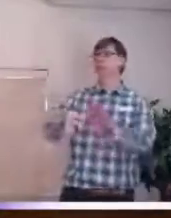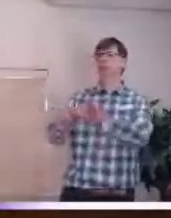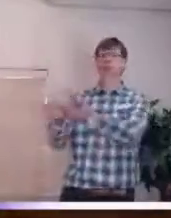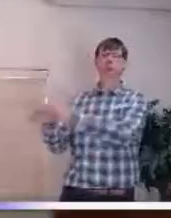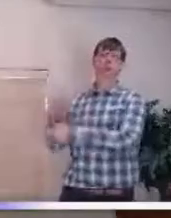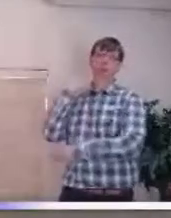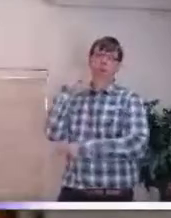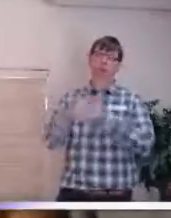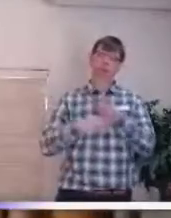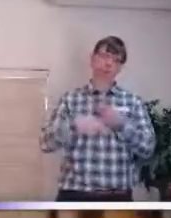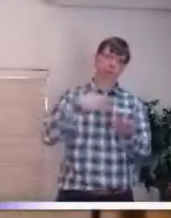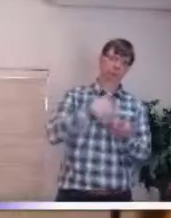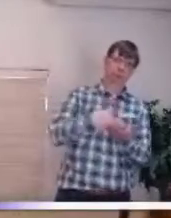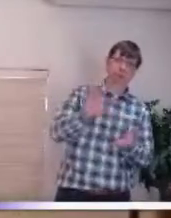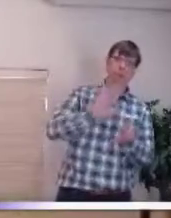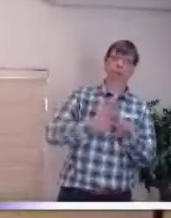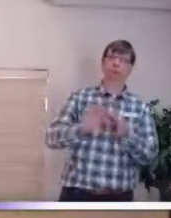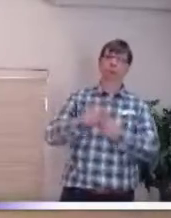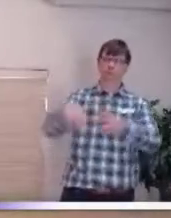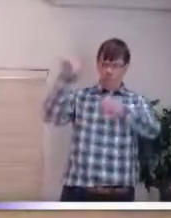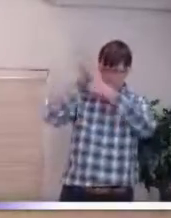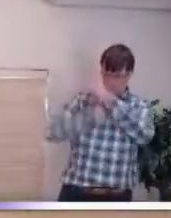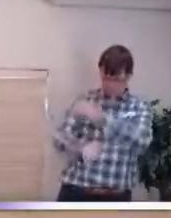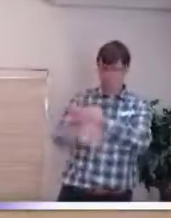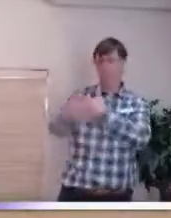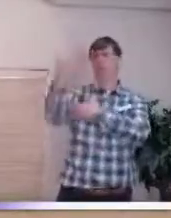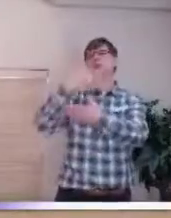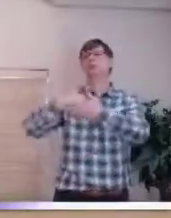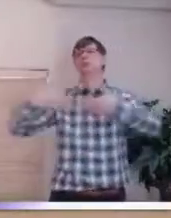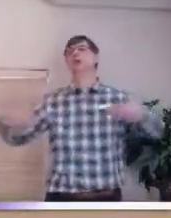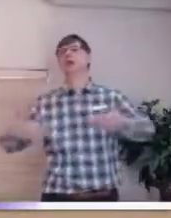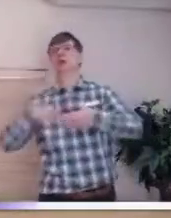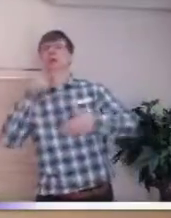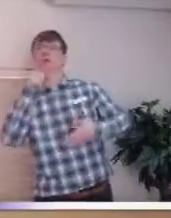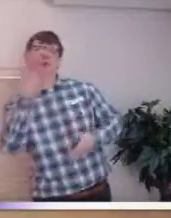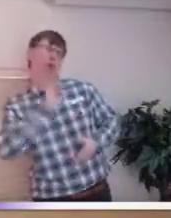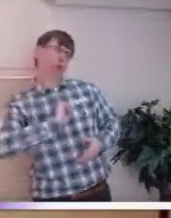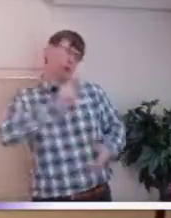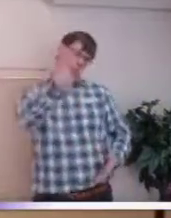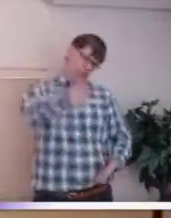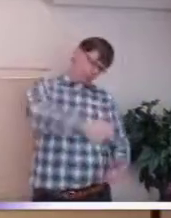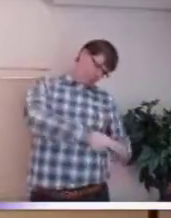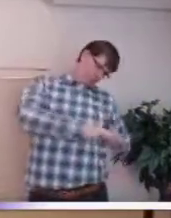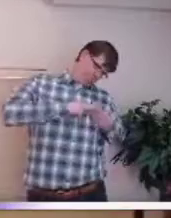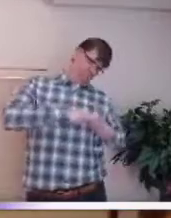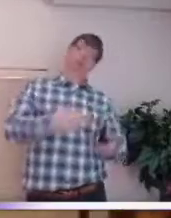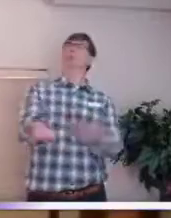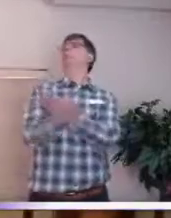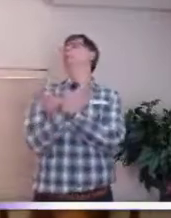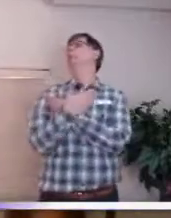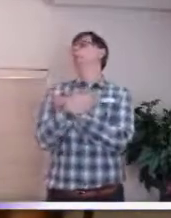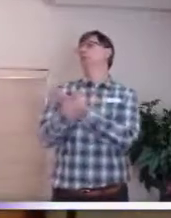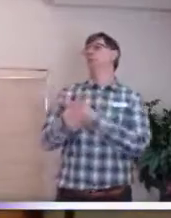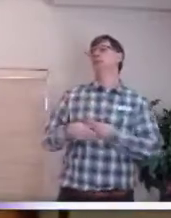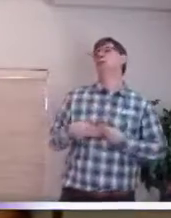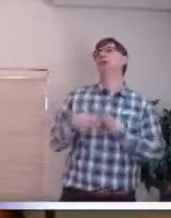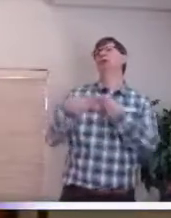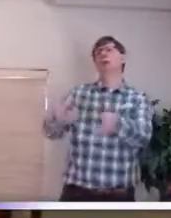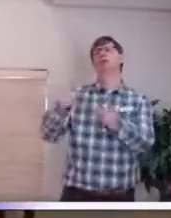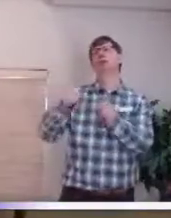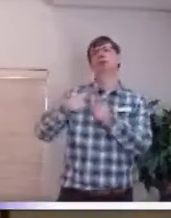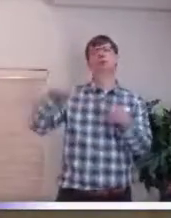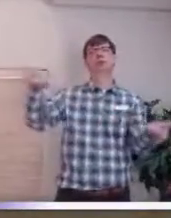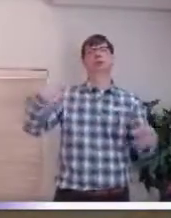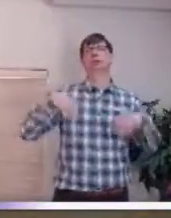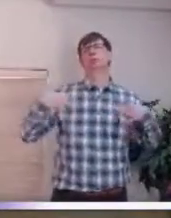people. It's something that you have so deep inside of you that you cherish and love that you want to give it to somebody